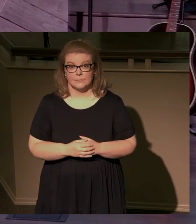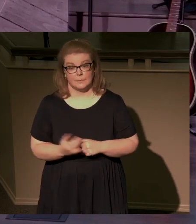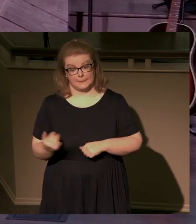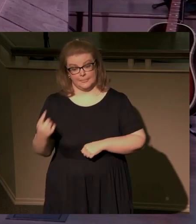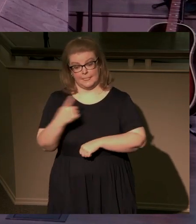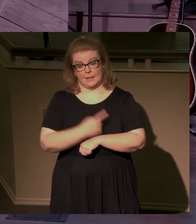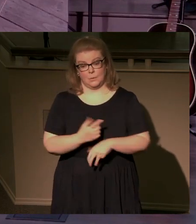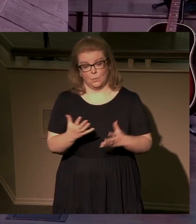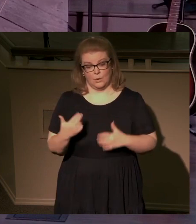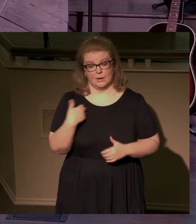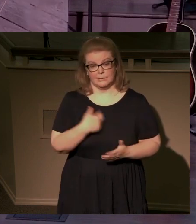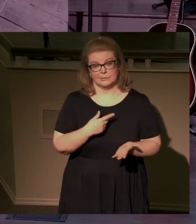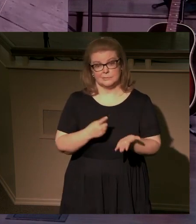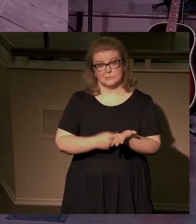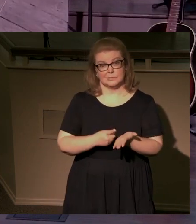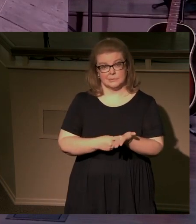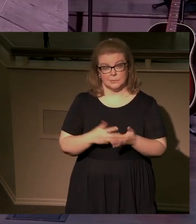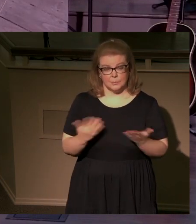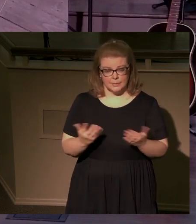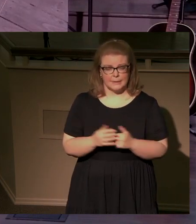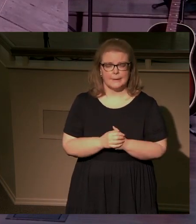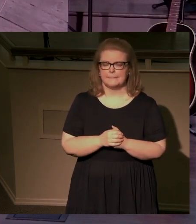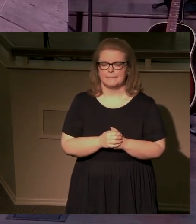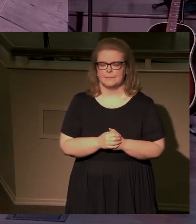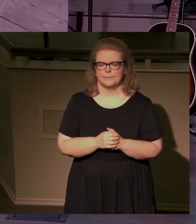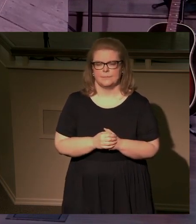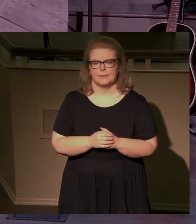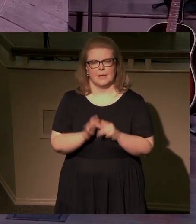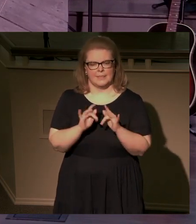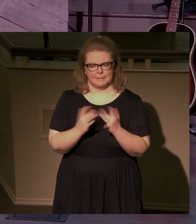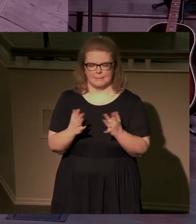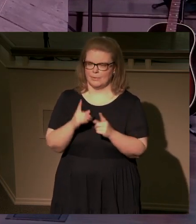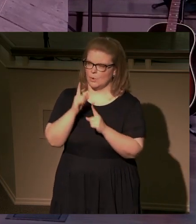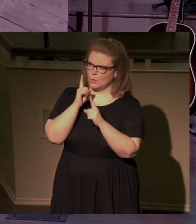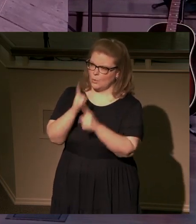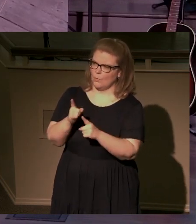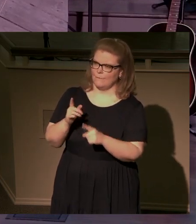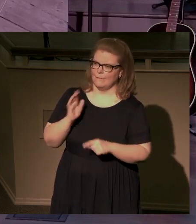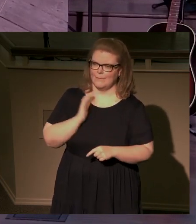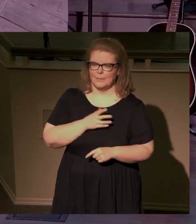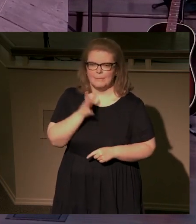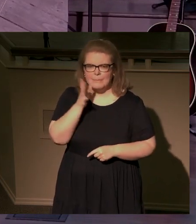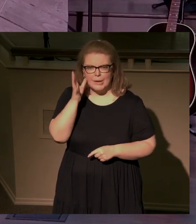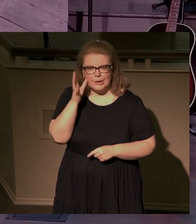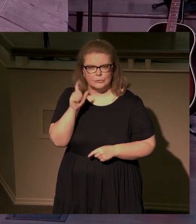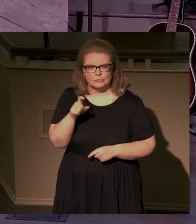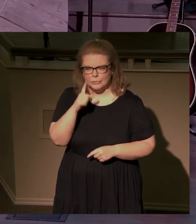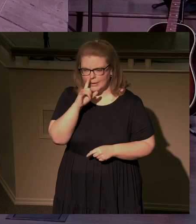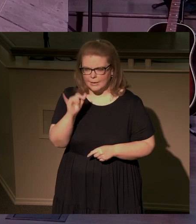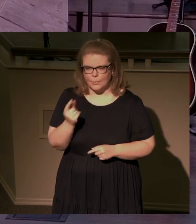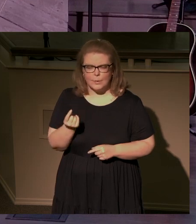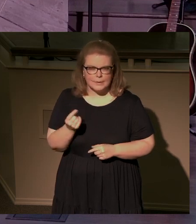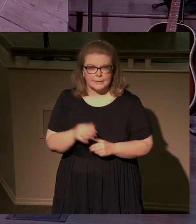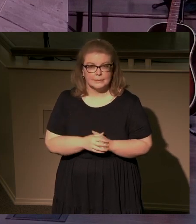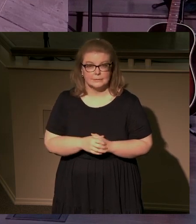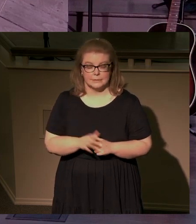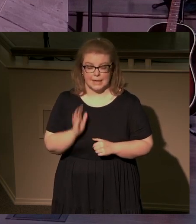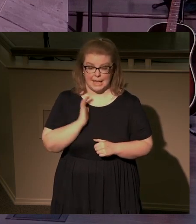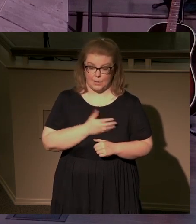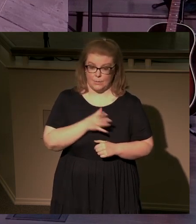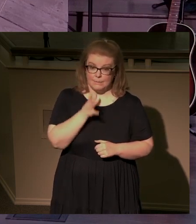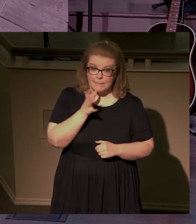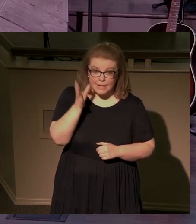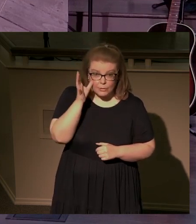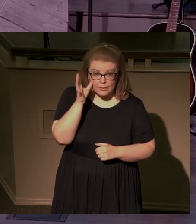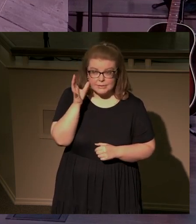to talk about is what the biblical goal for our parenting should be. Our parenting, our goal is